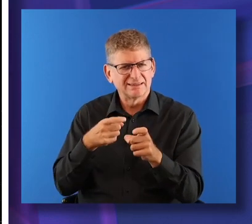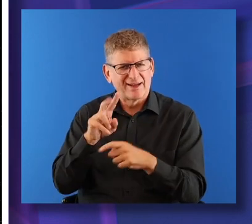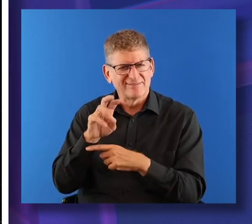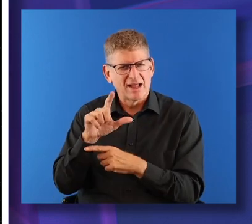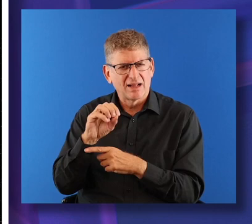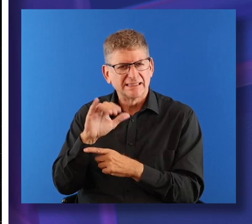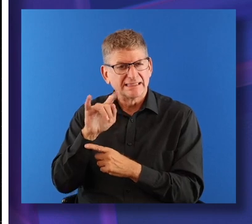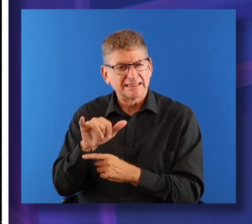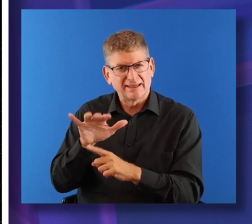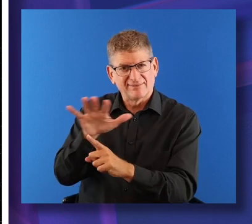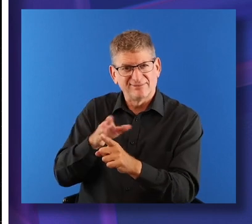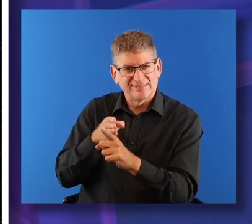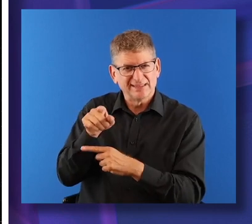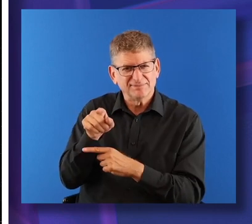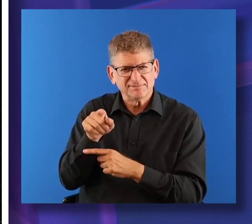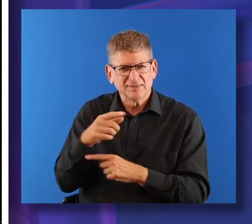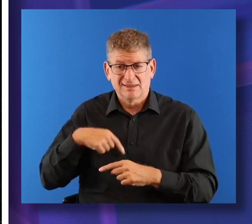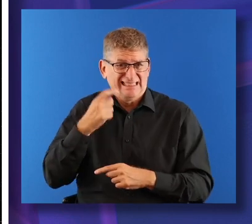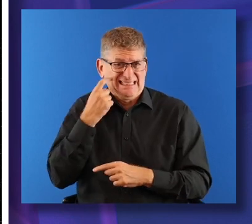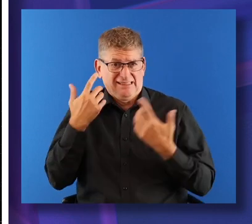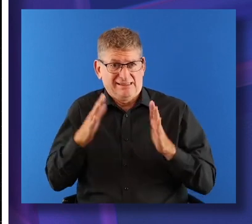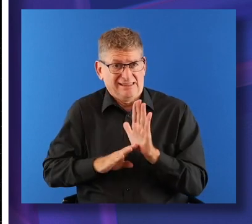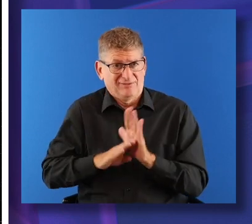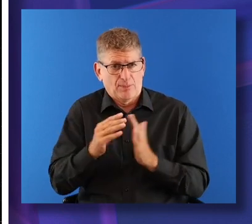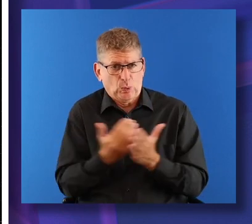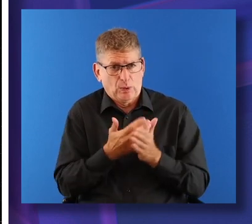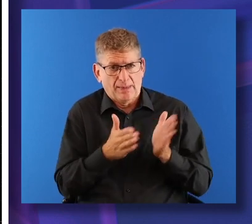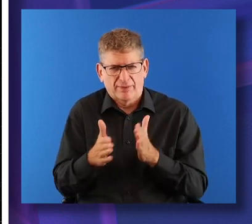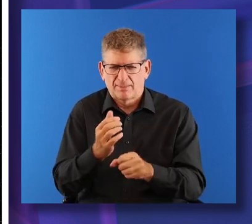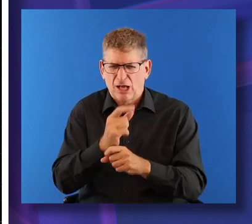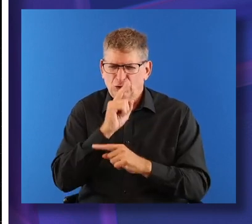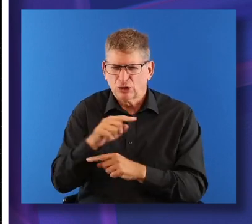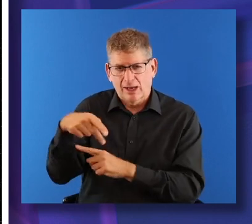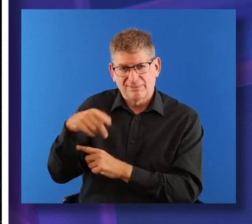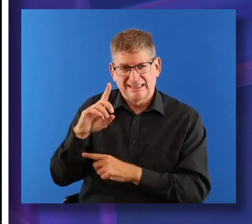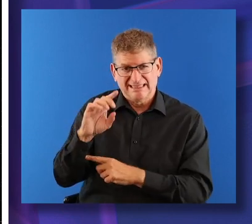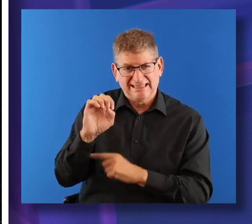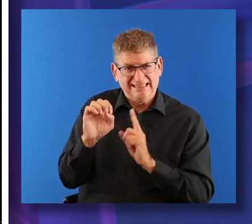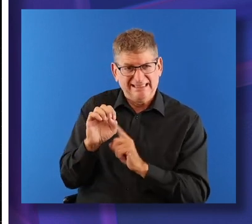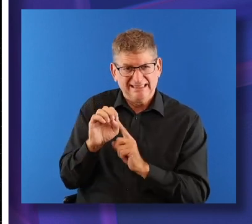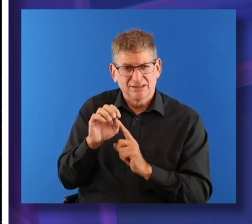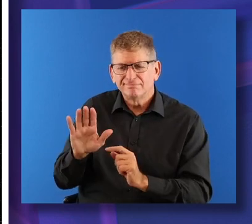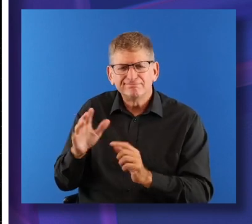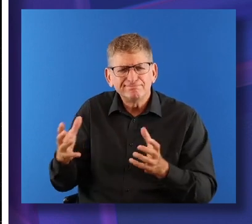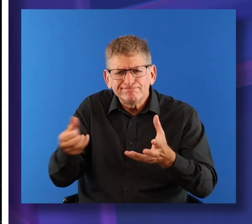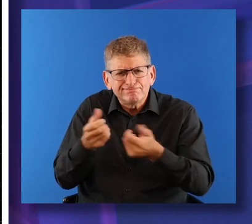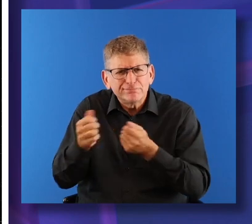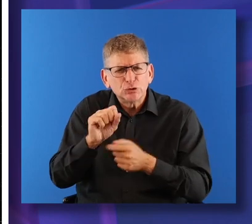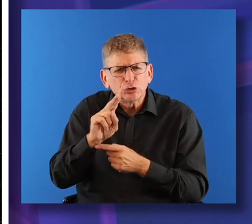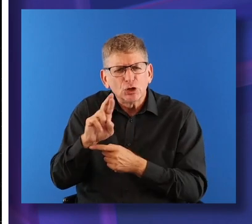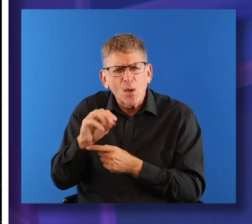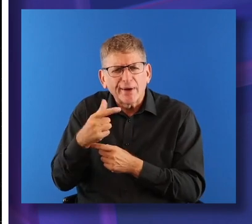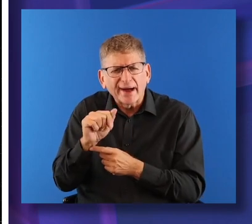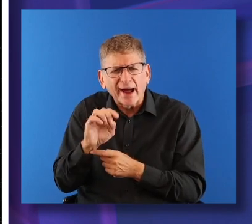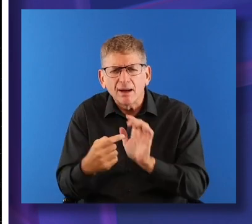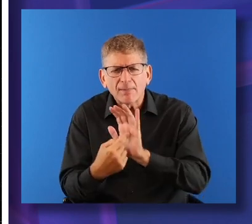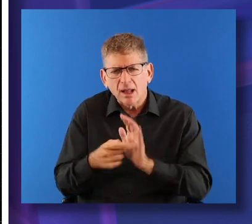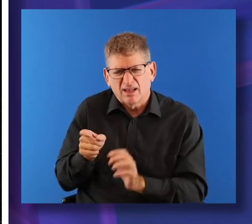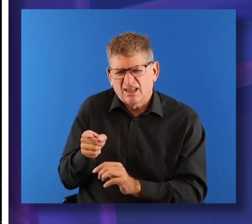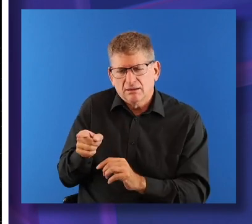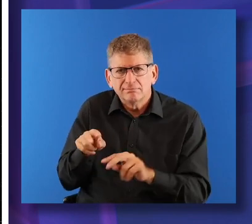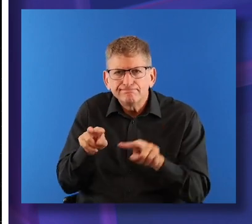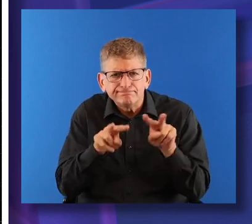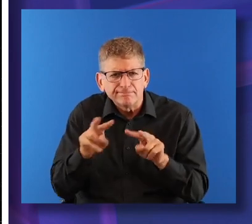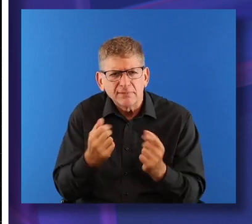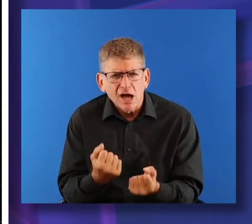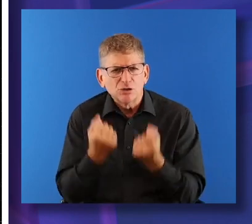we have recently developed new methods to make sure the PDE surrogate model understands that it is dealing with a vector